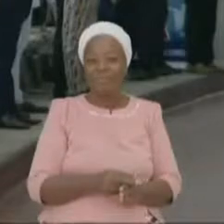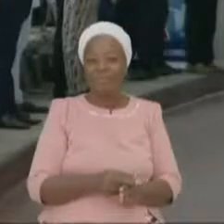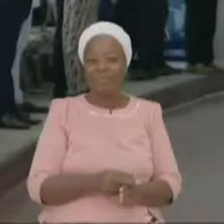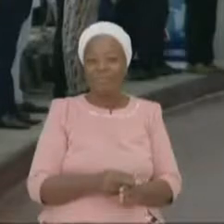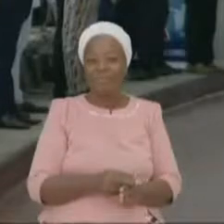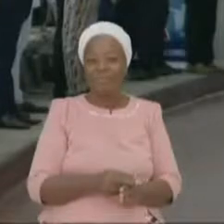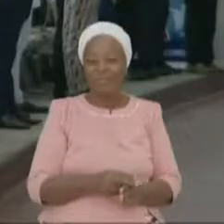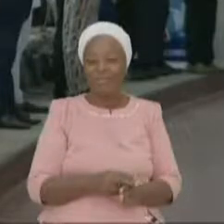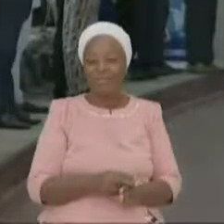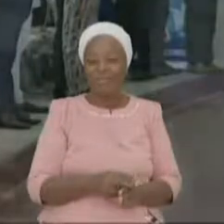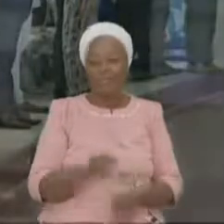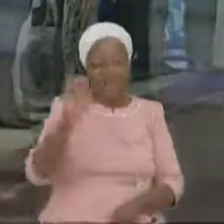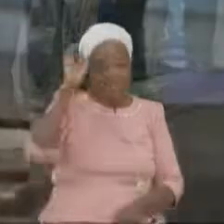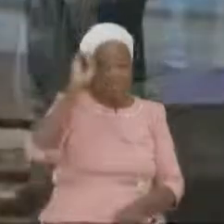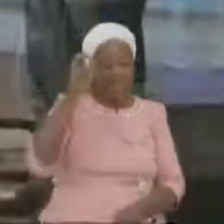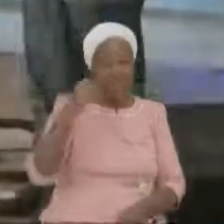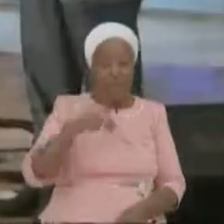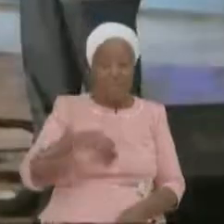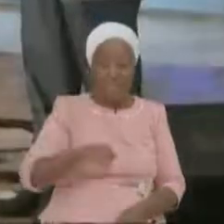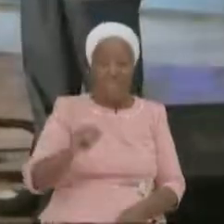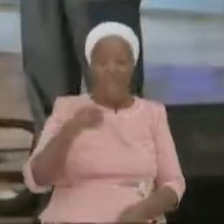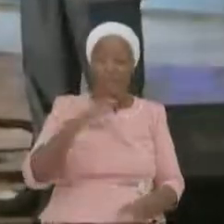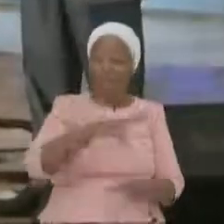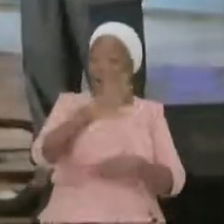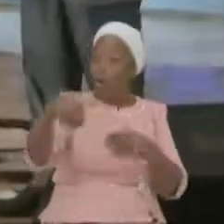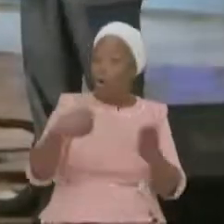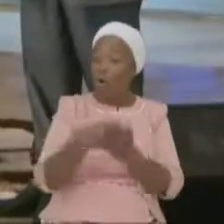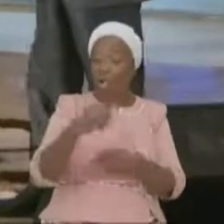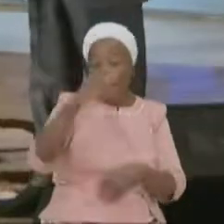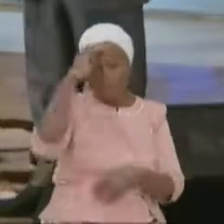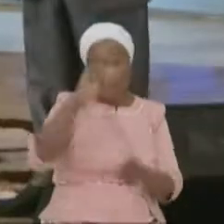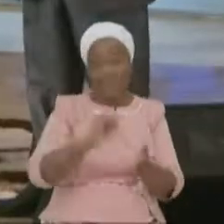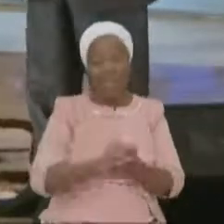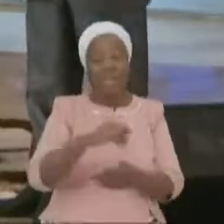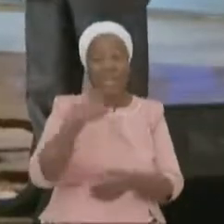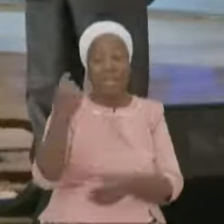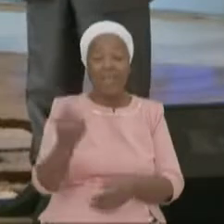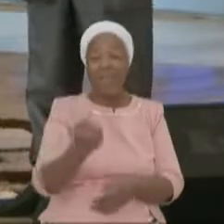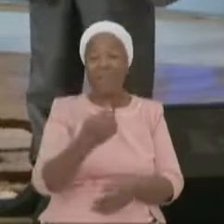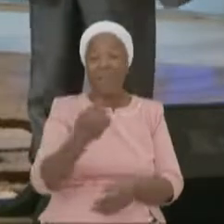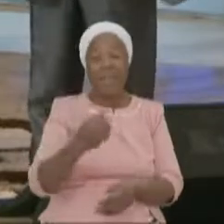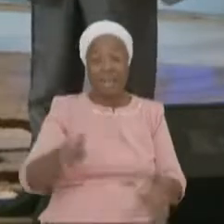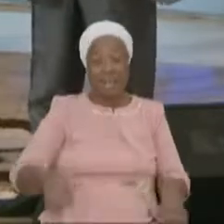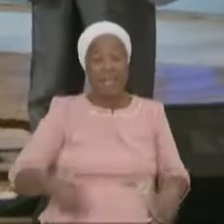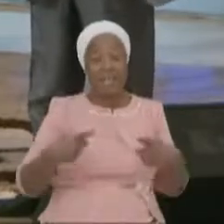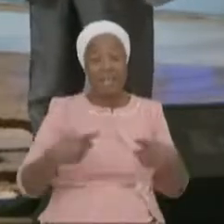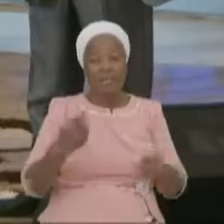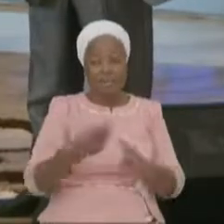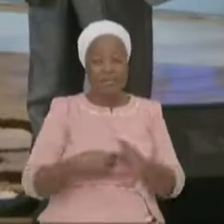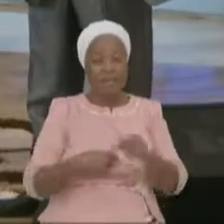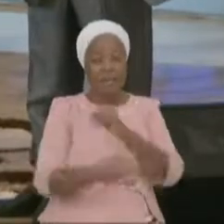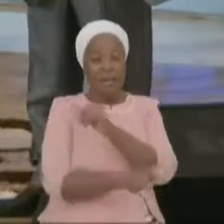He was still, of all the men that lived, from Adam